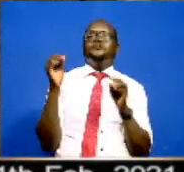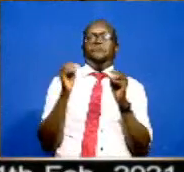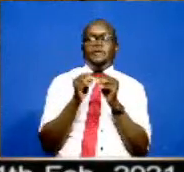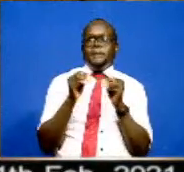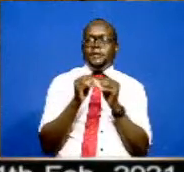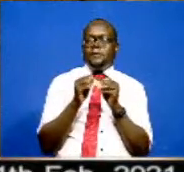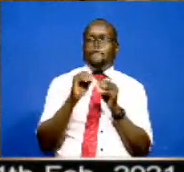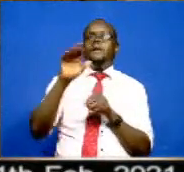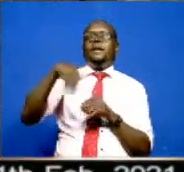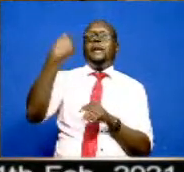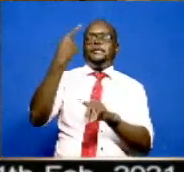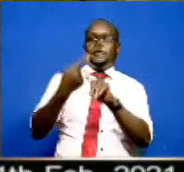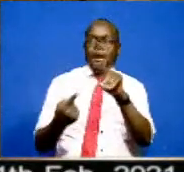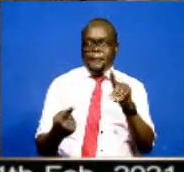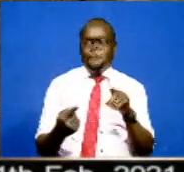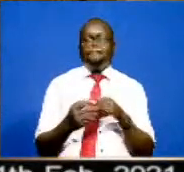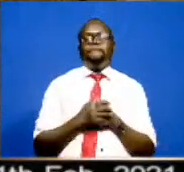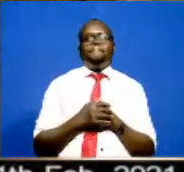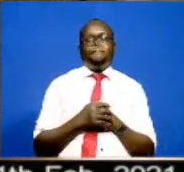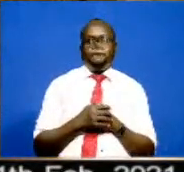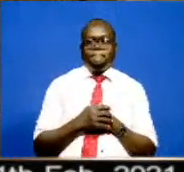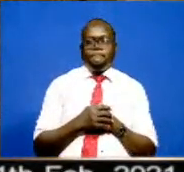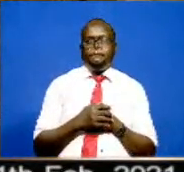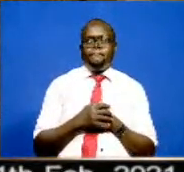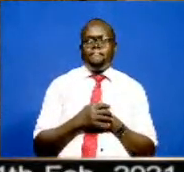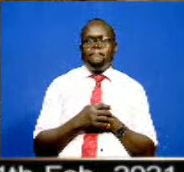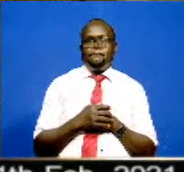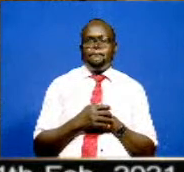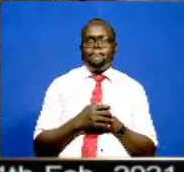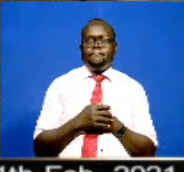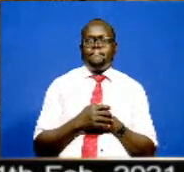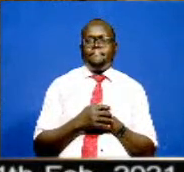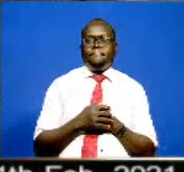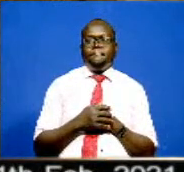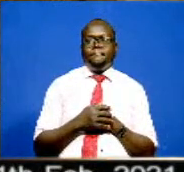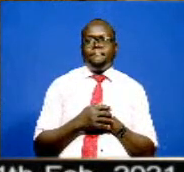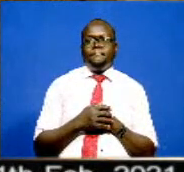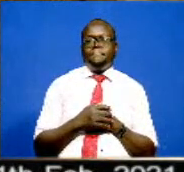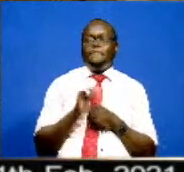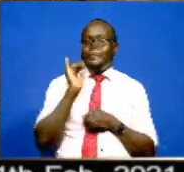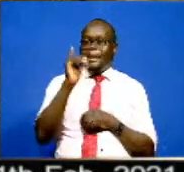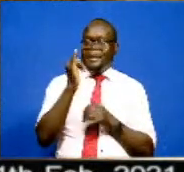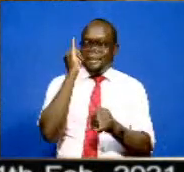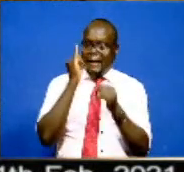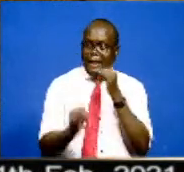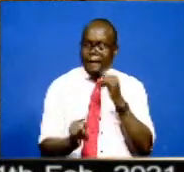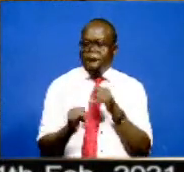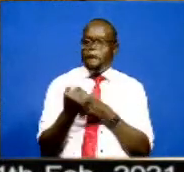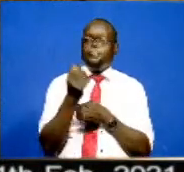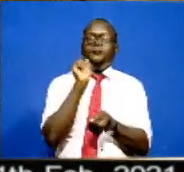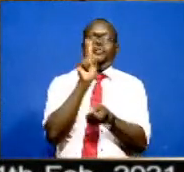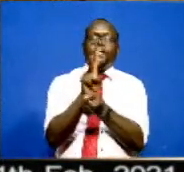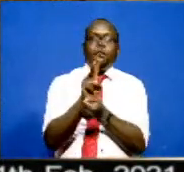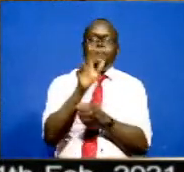the first sitting of the other session, the 6th, which will be the last for the 12th Parliament.